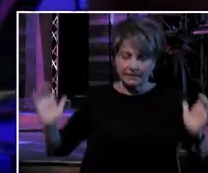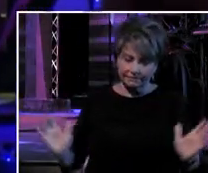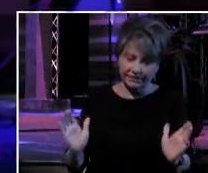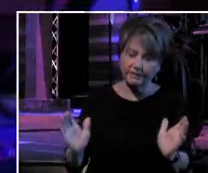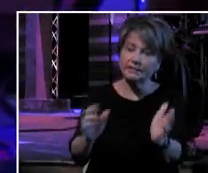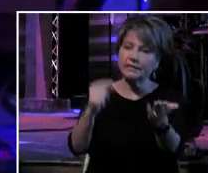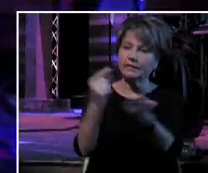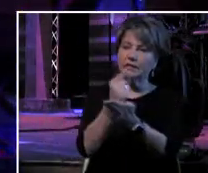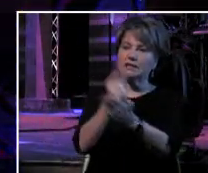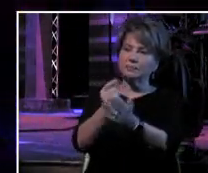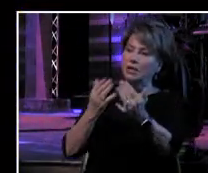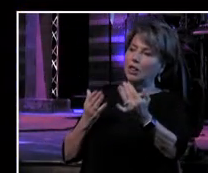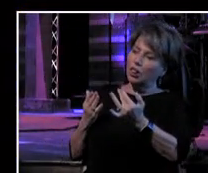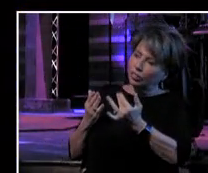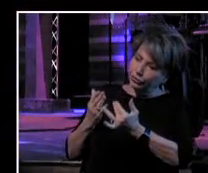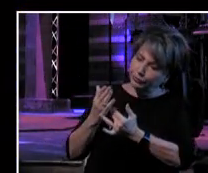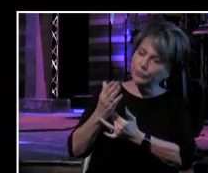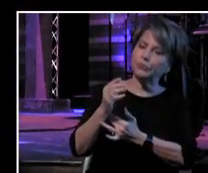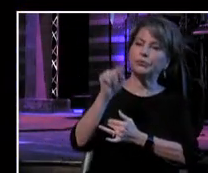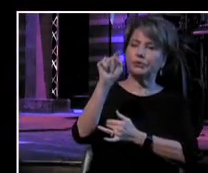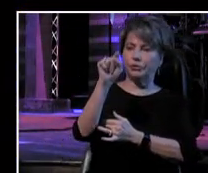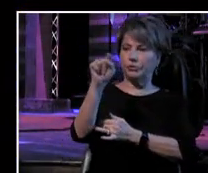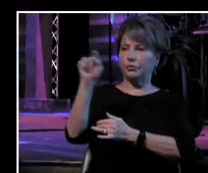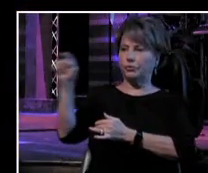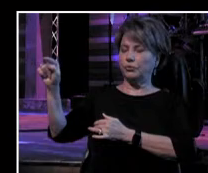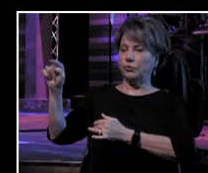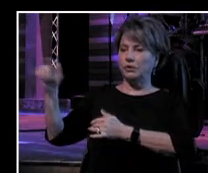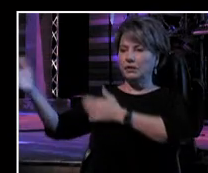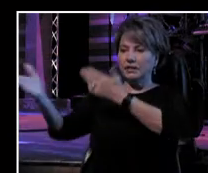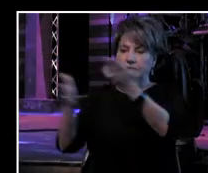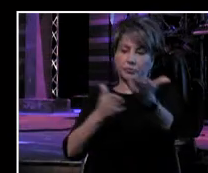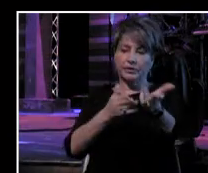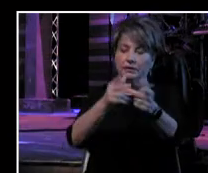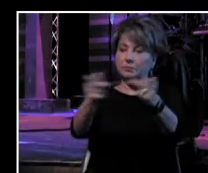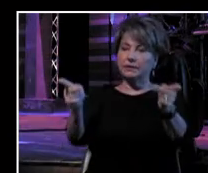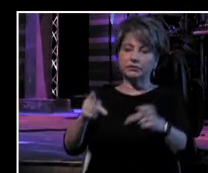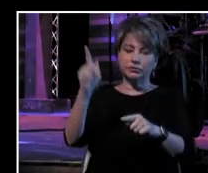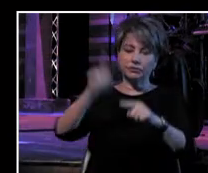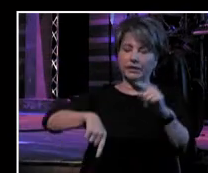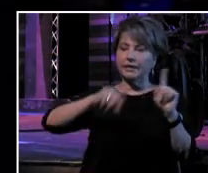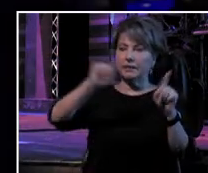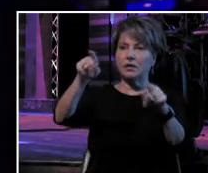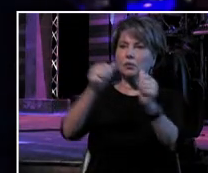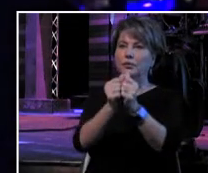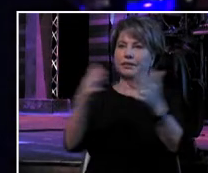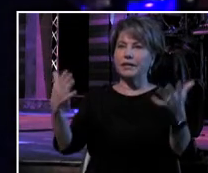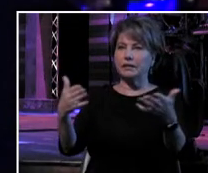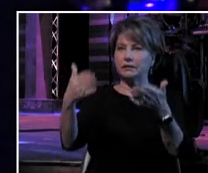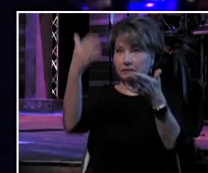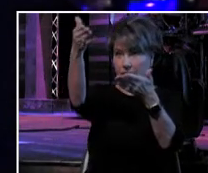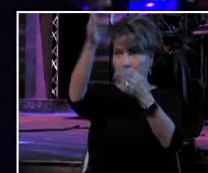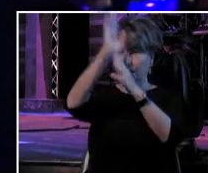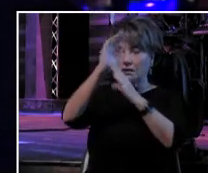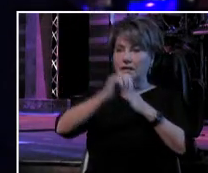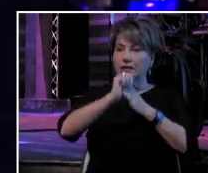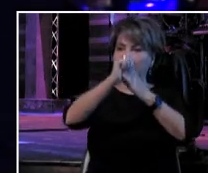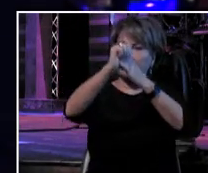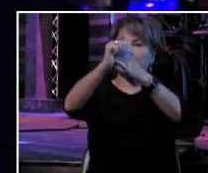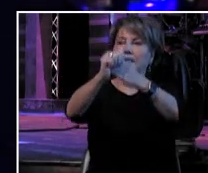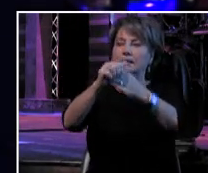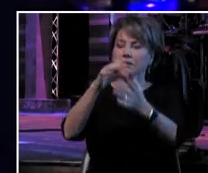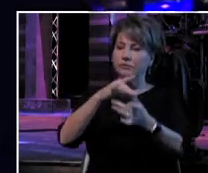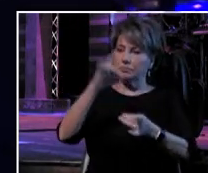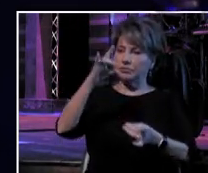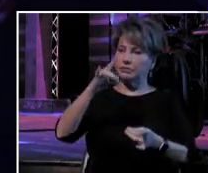gospel through you. He's bringing you to places you could not have gone without him taking you there. I know a woman in our